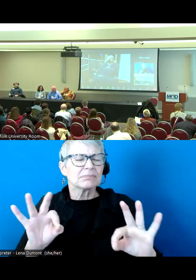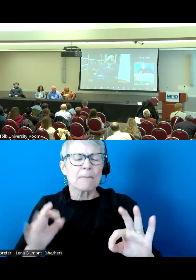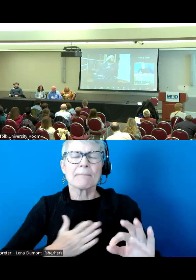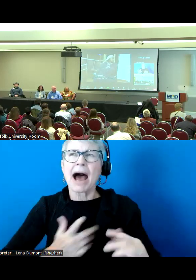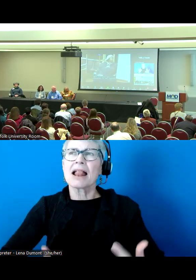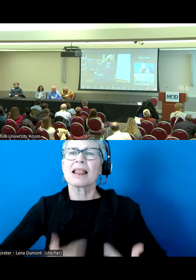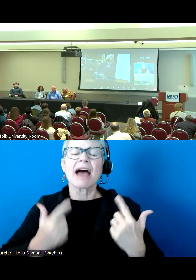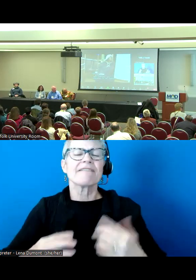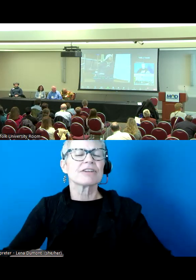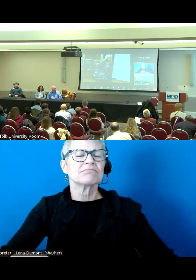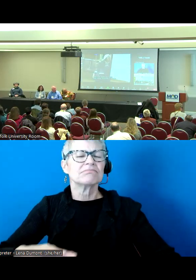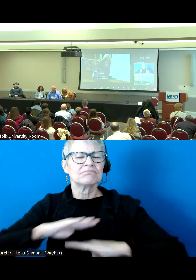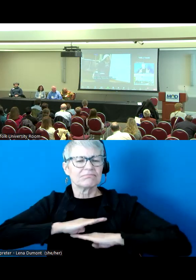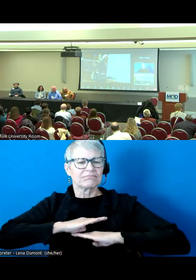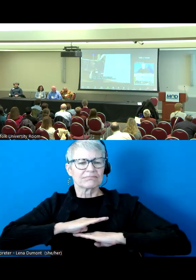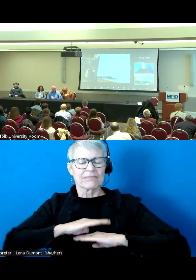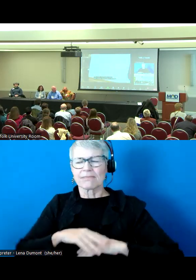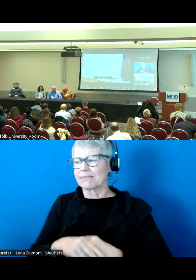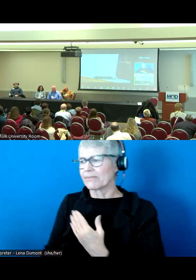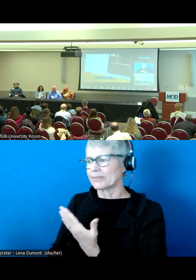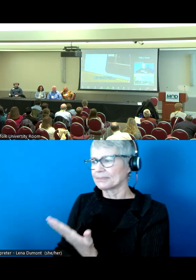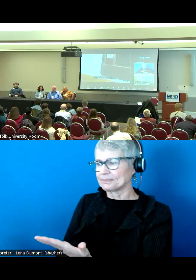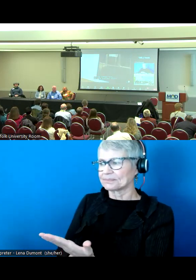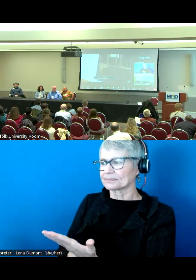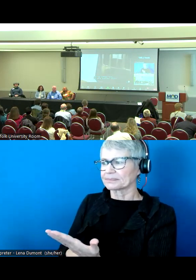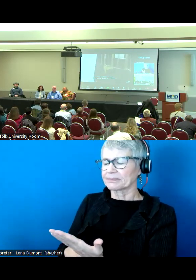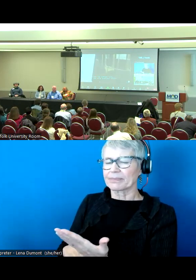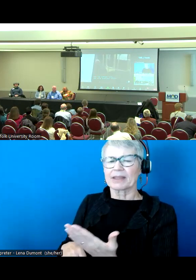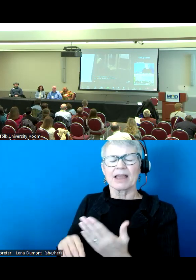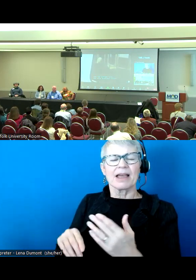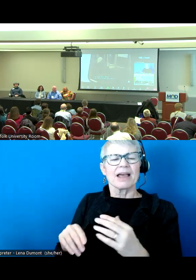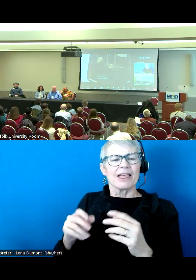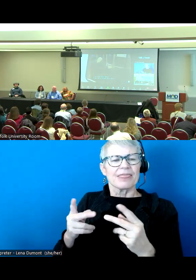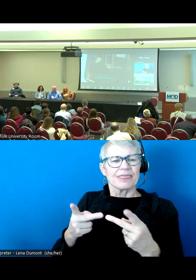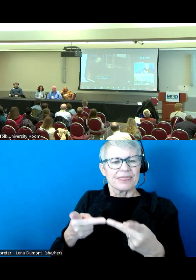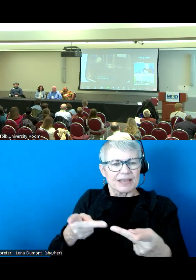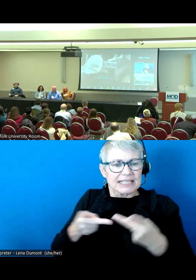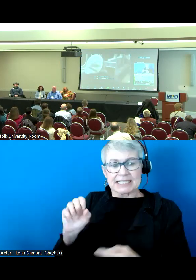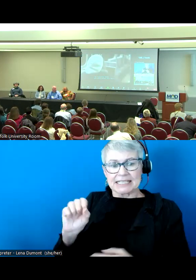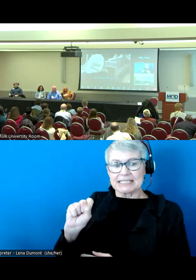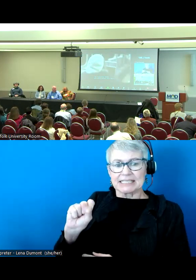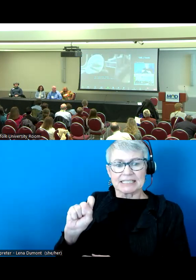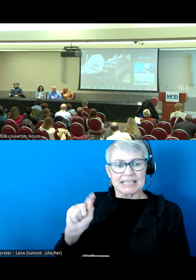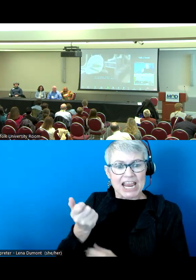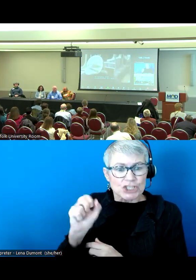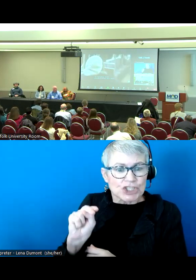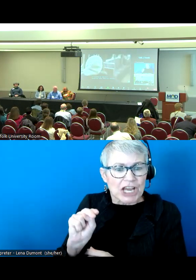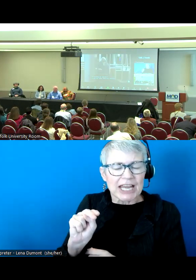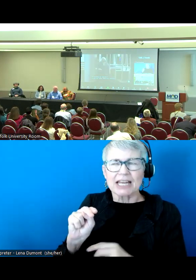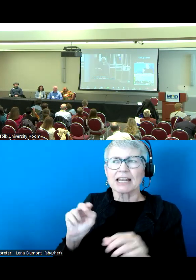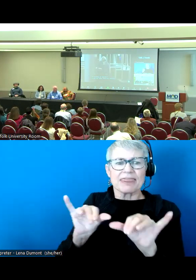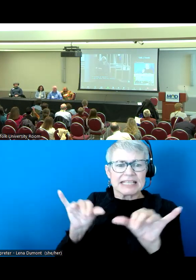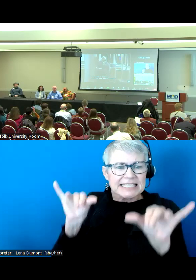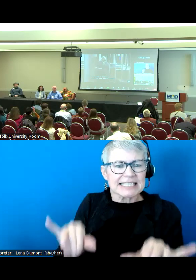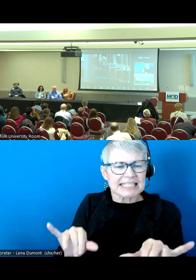the investment in the stations and the systems have not only provided access to persons with disabilities, but have